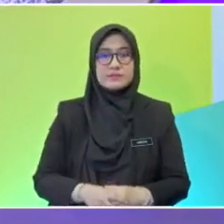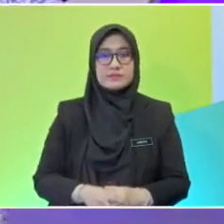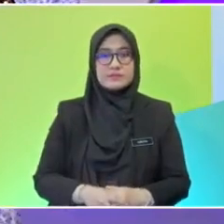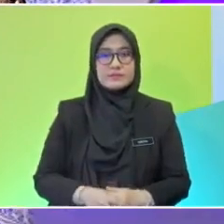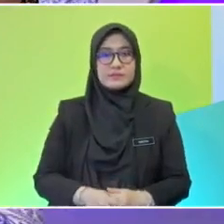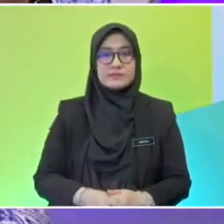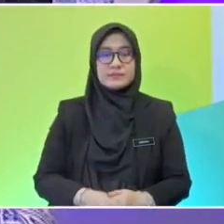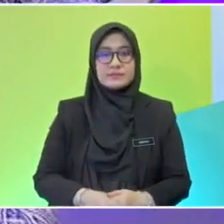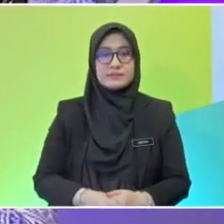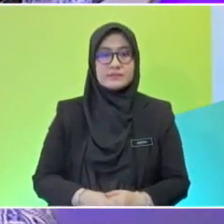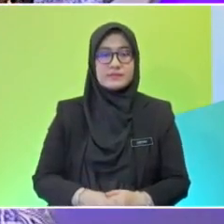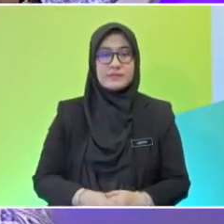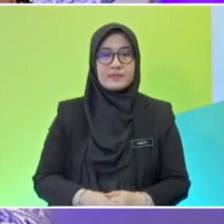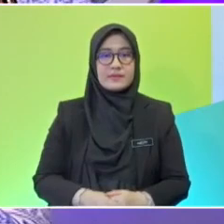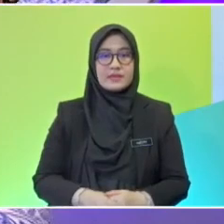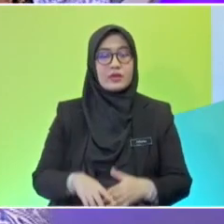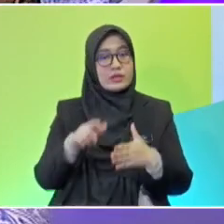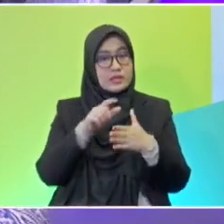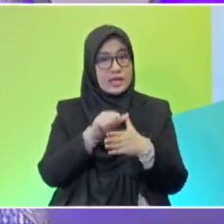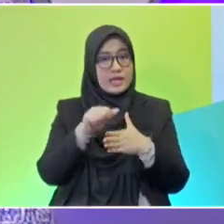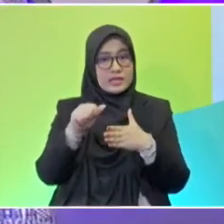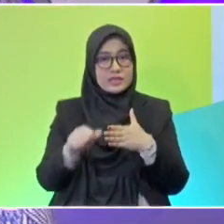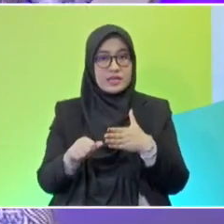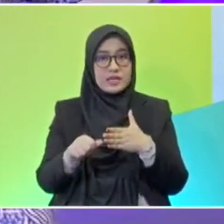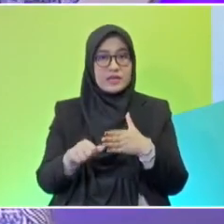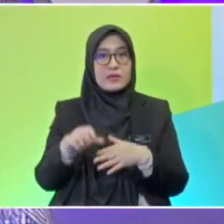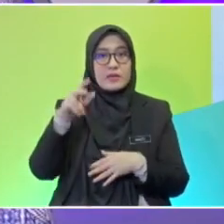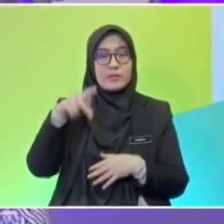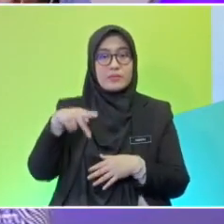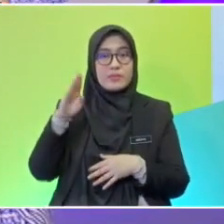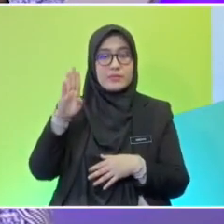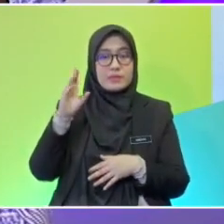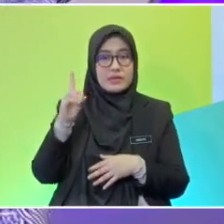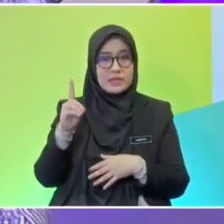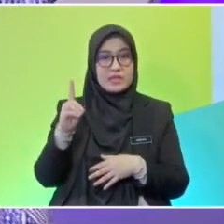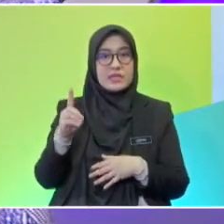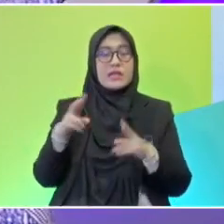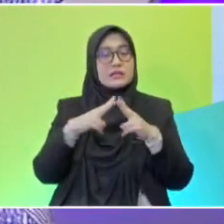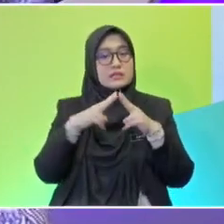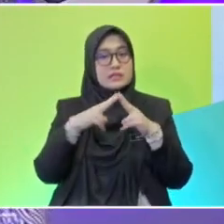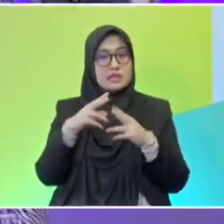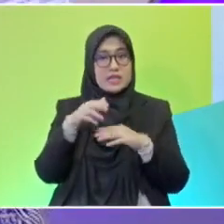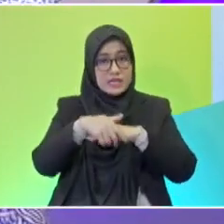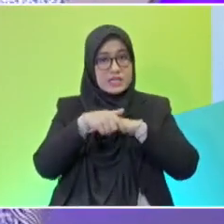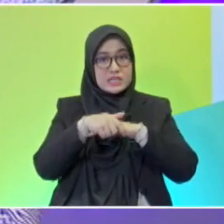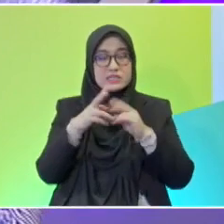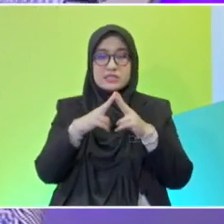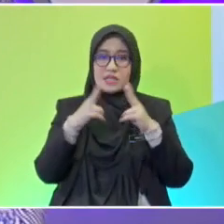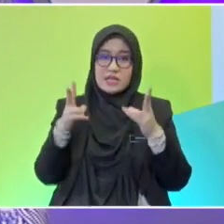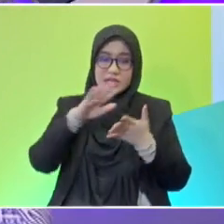to achieve. And last but not least, PBD in English is a very holistic approach. So there are many